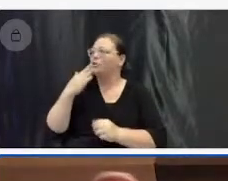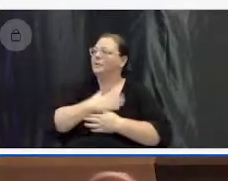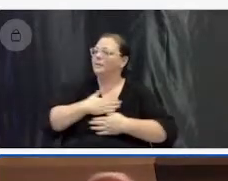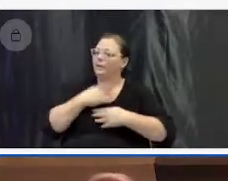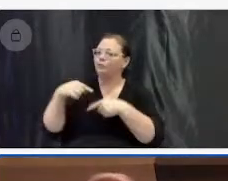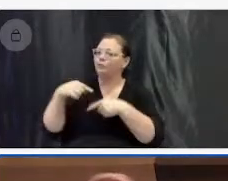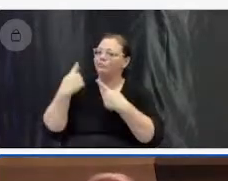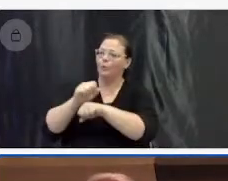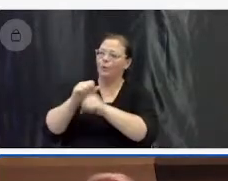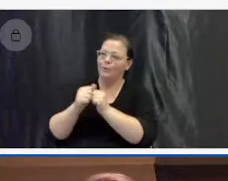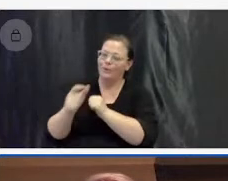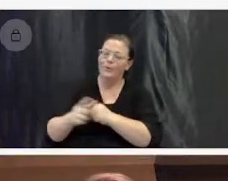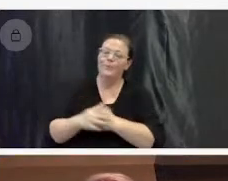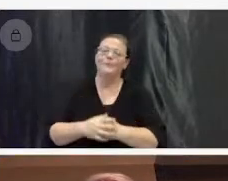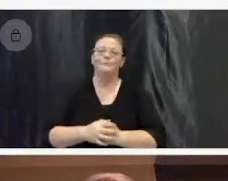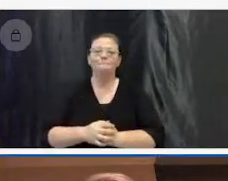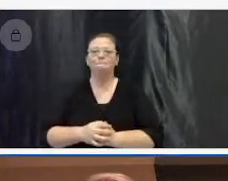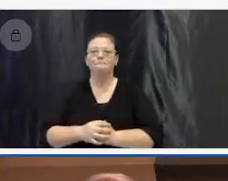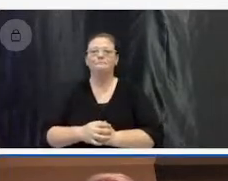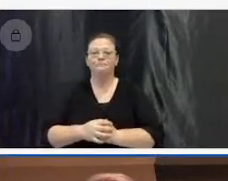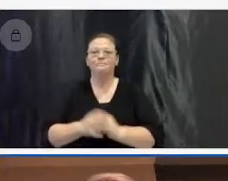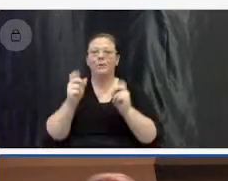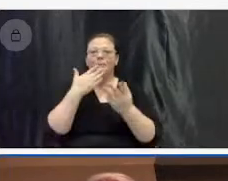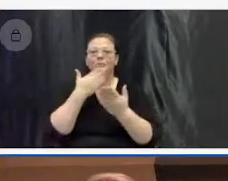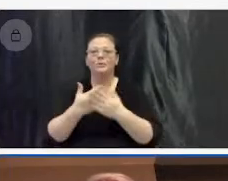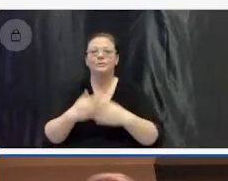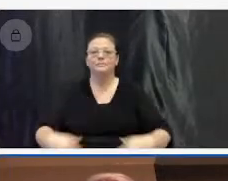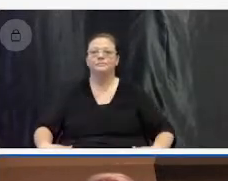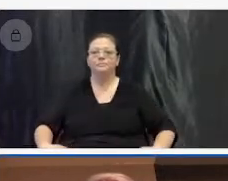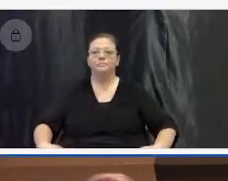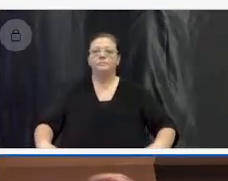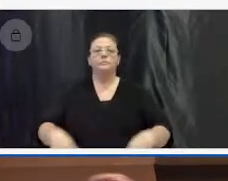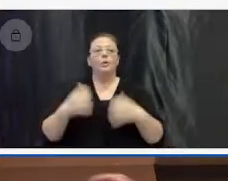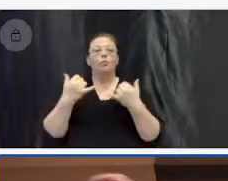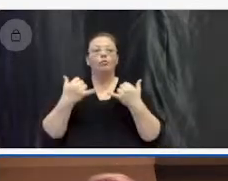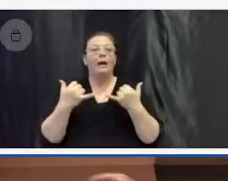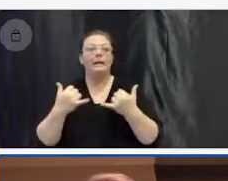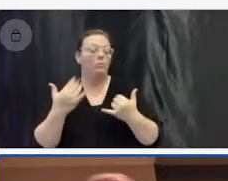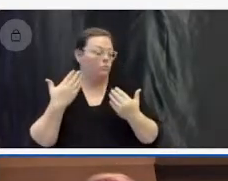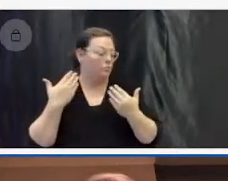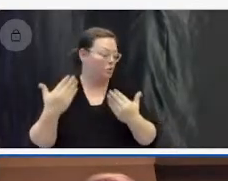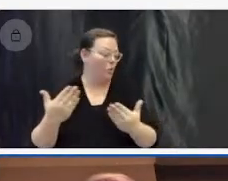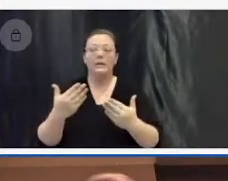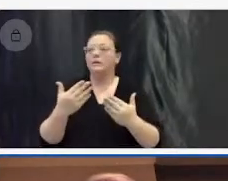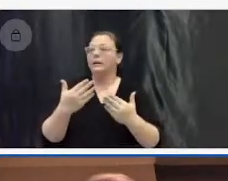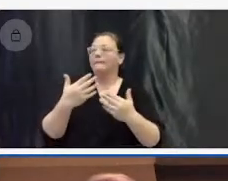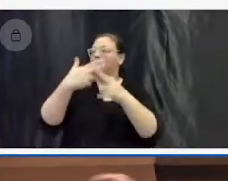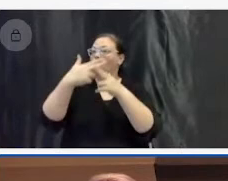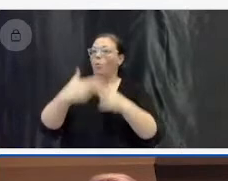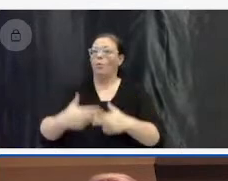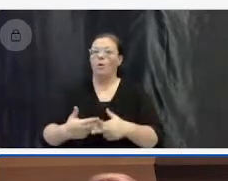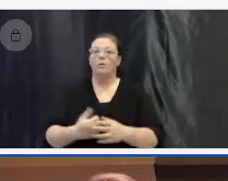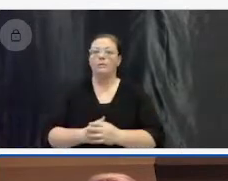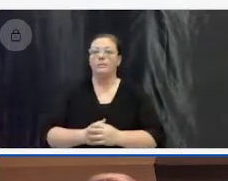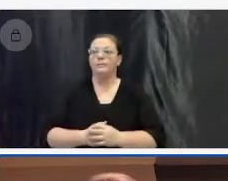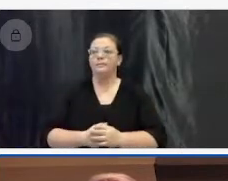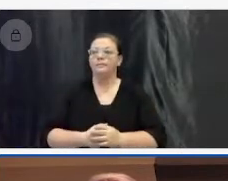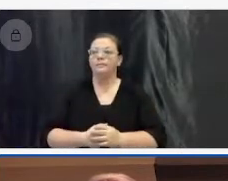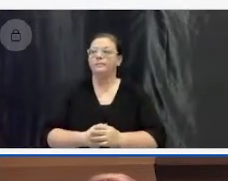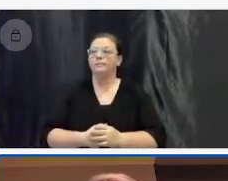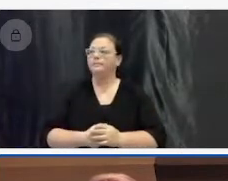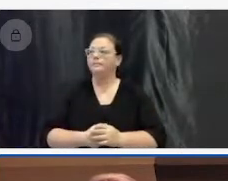working with you. Good. Okay. All right. So at this particular time, can we get a roll call?